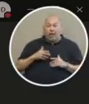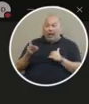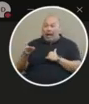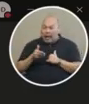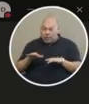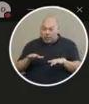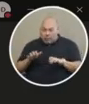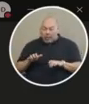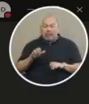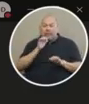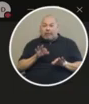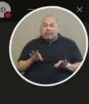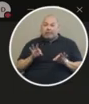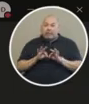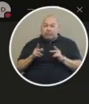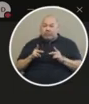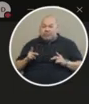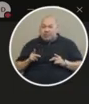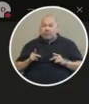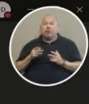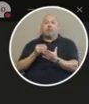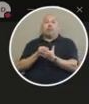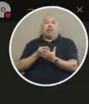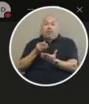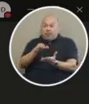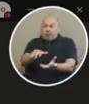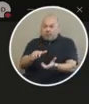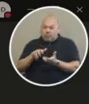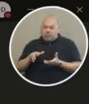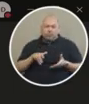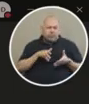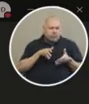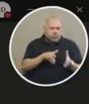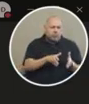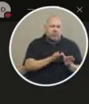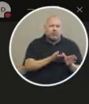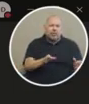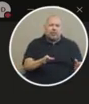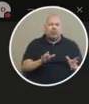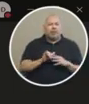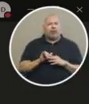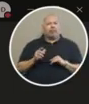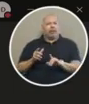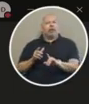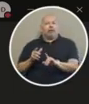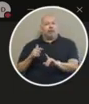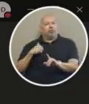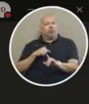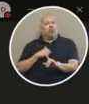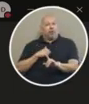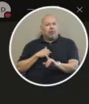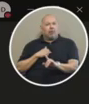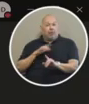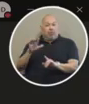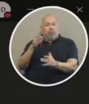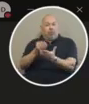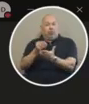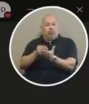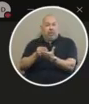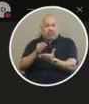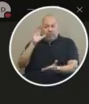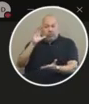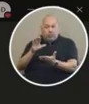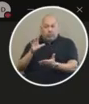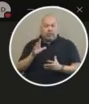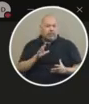non-essential positions. And so we'll identify what that savings amount is, and we're going to be sweeping that. So essentially, we're going to be reducing their budget and putting that